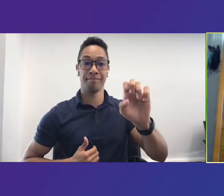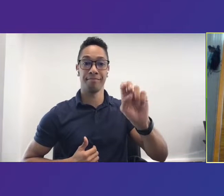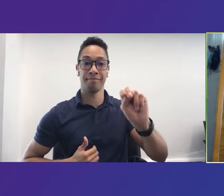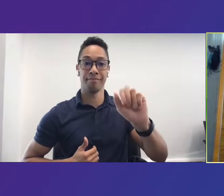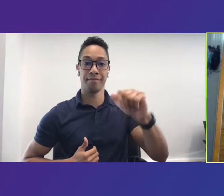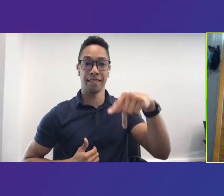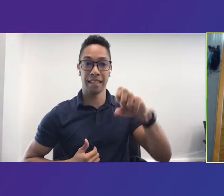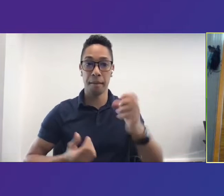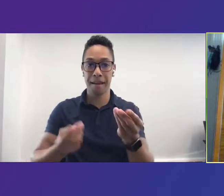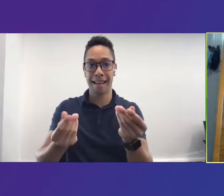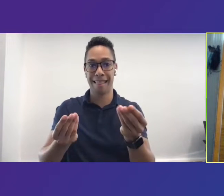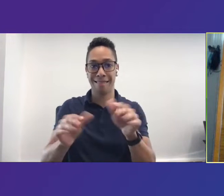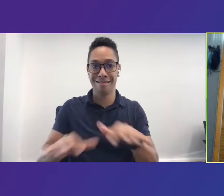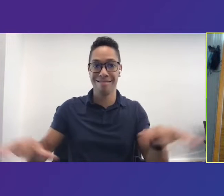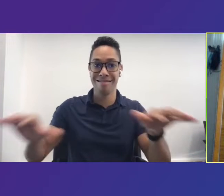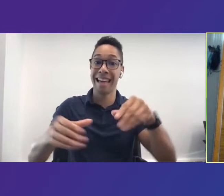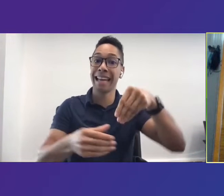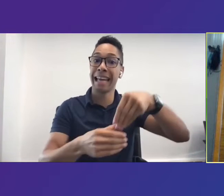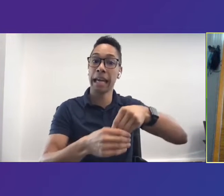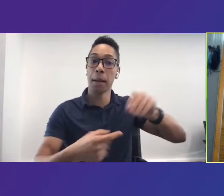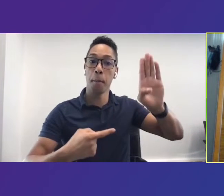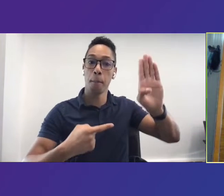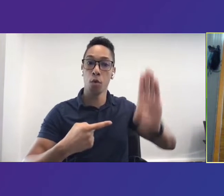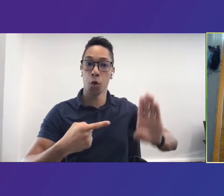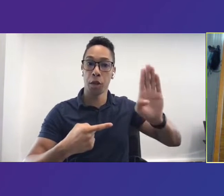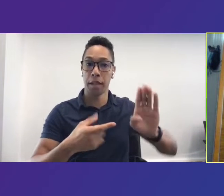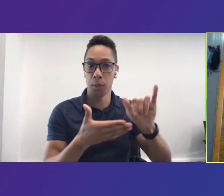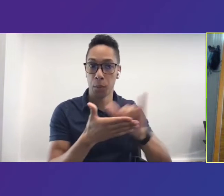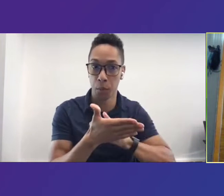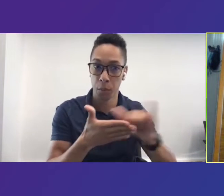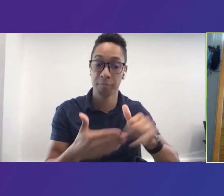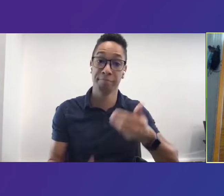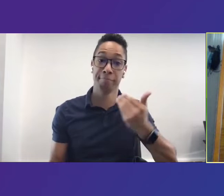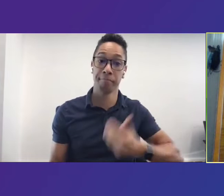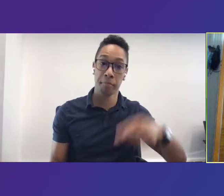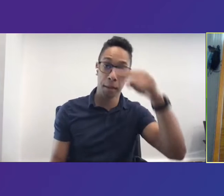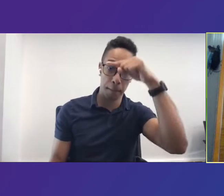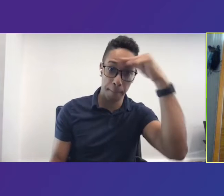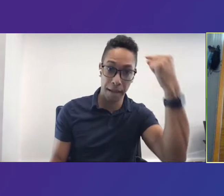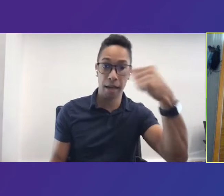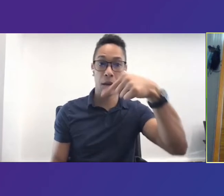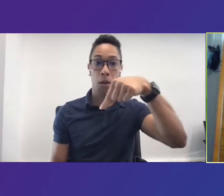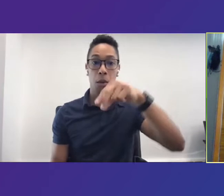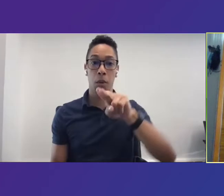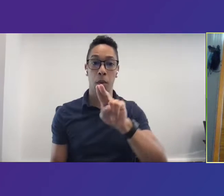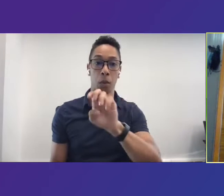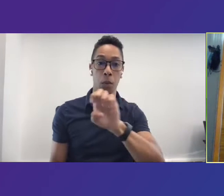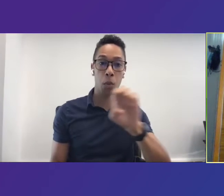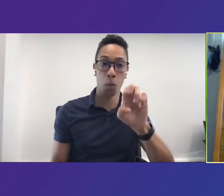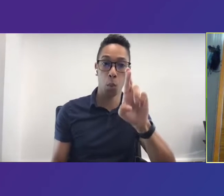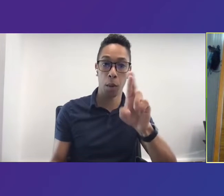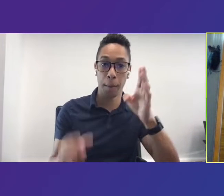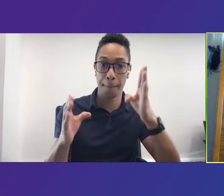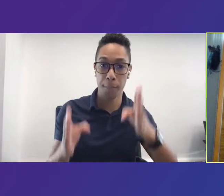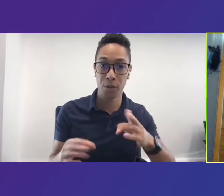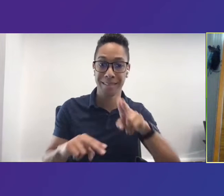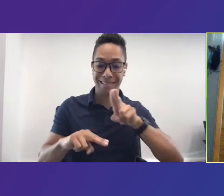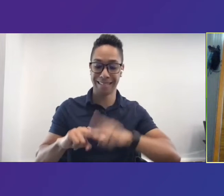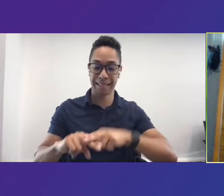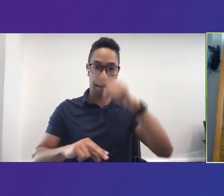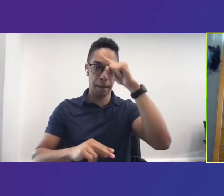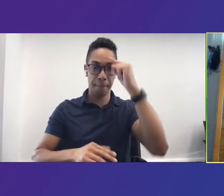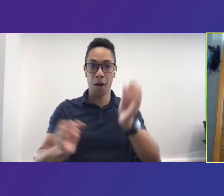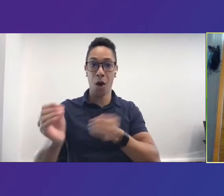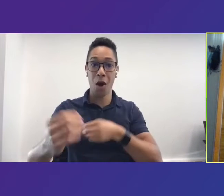as Brooklyn, and I am a Black queer person sitting in a Black office chair in a well-lit